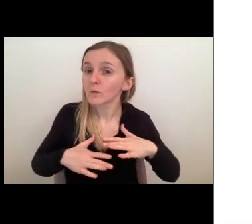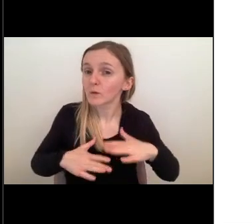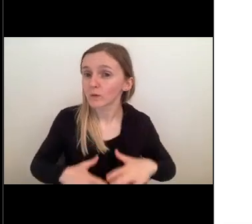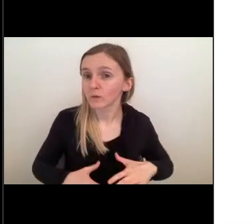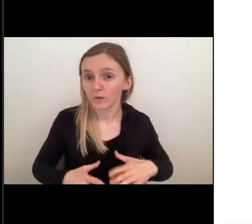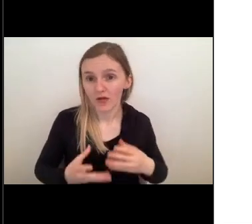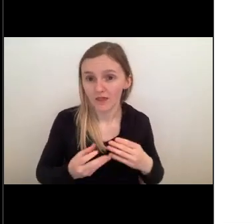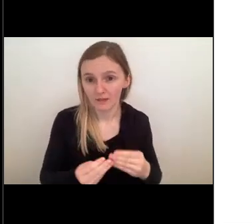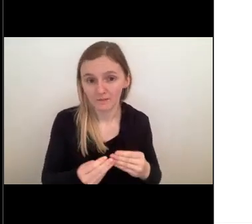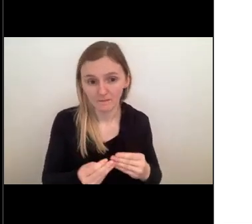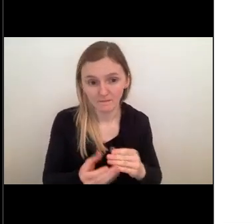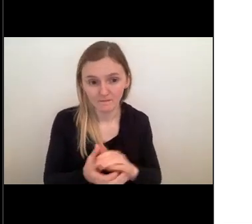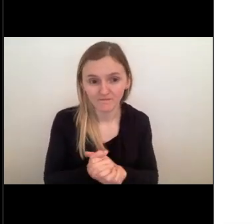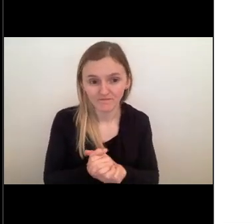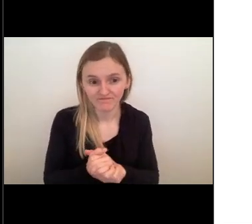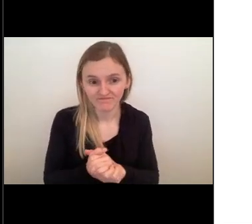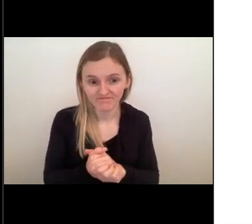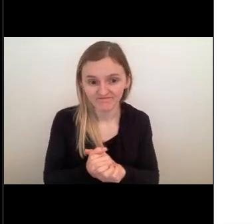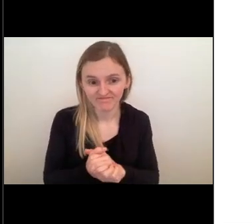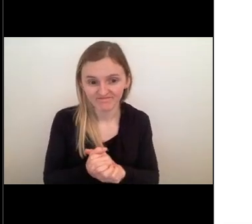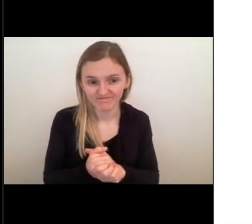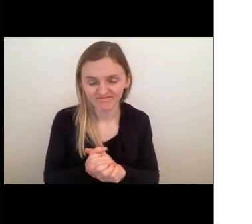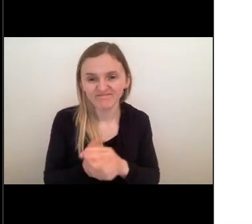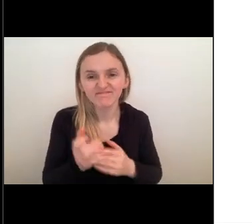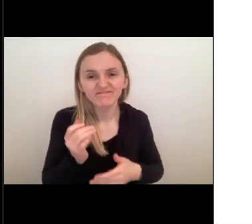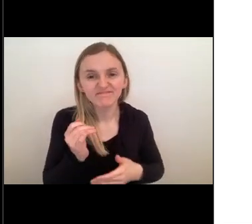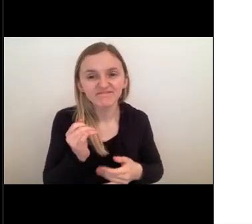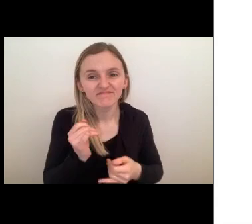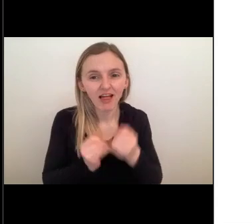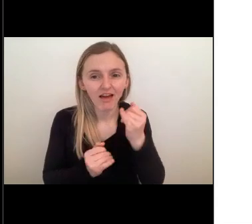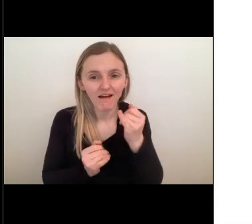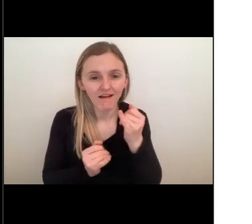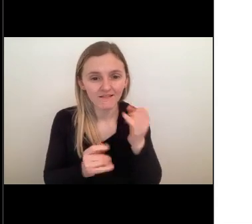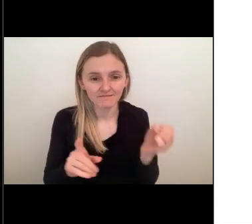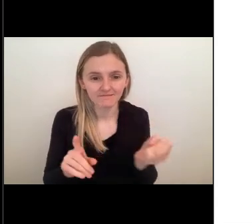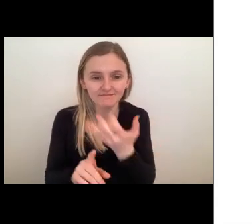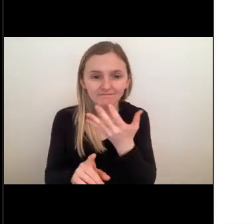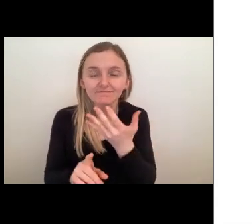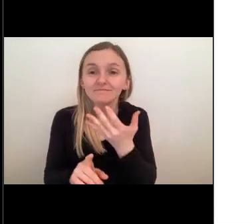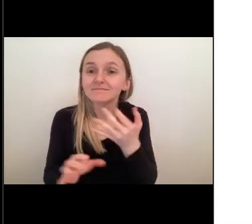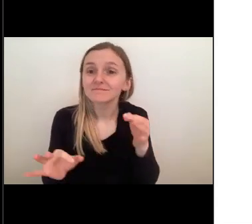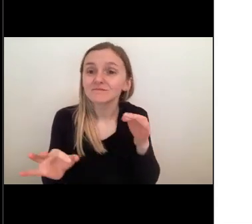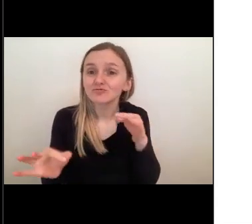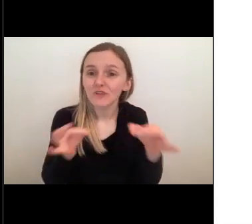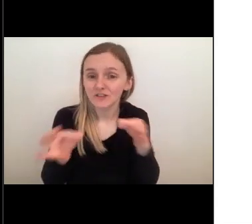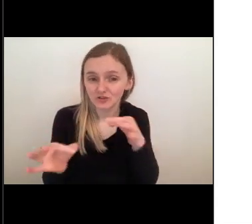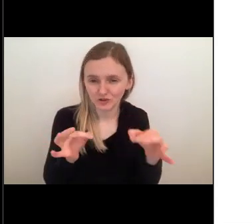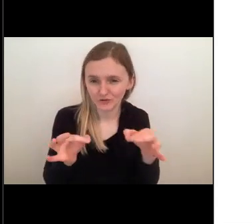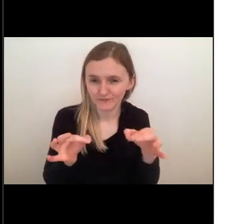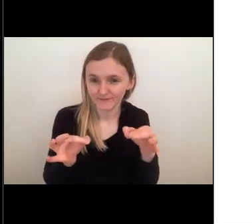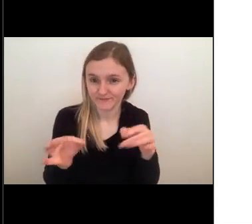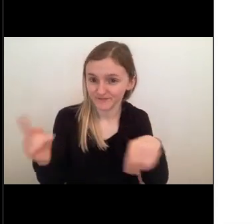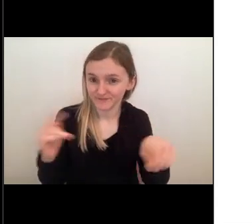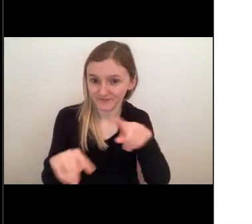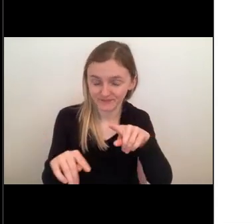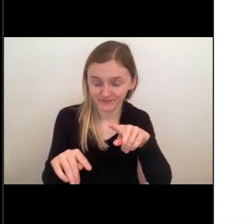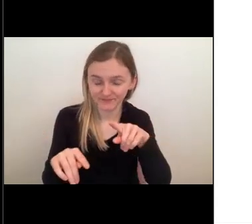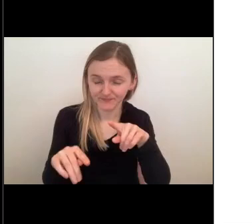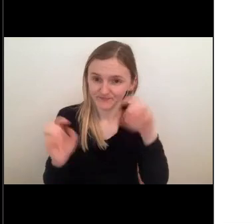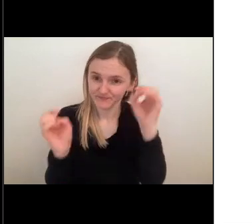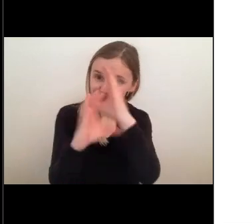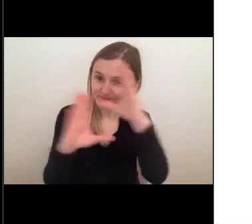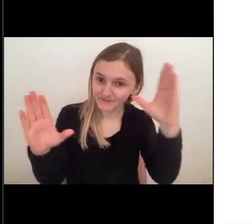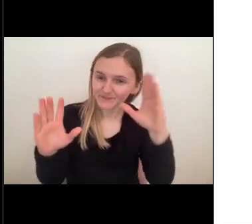And I will just finish on this slide in terms of those final strategies. So for some of our young people, thinking about how we can help